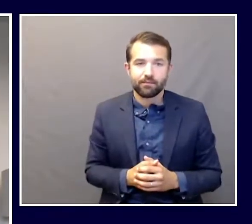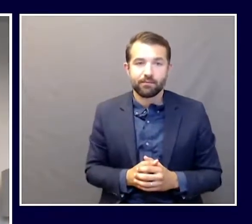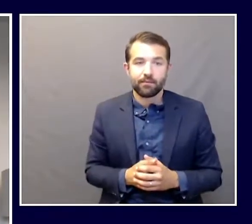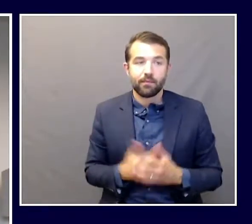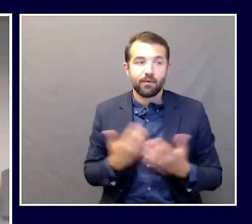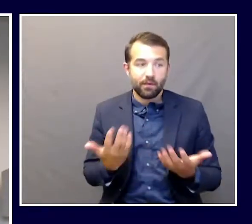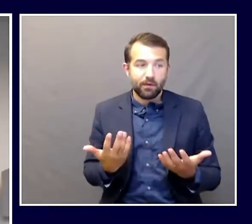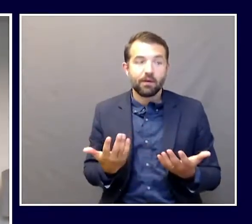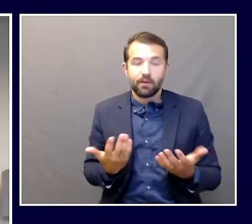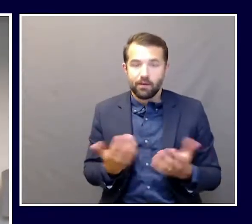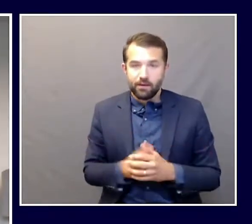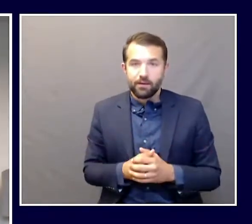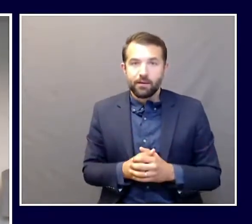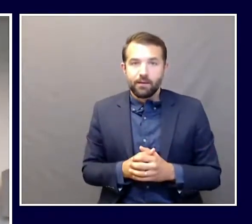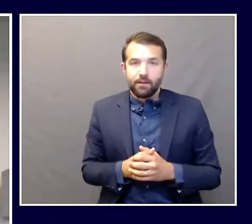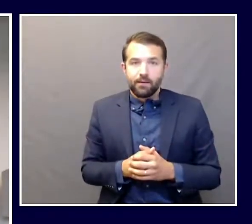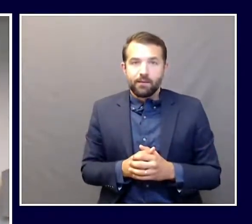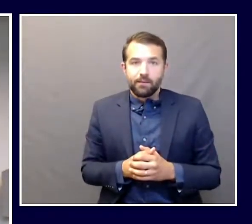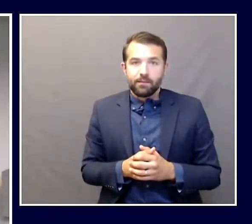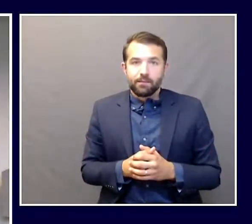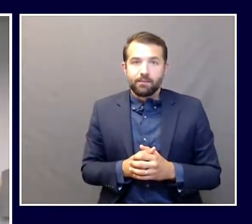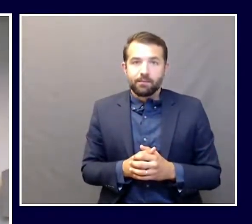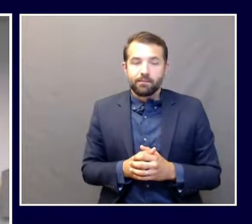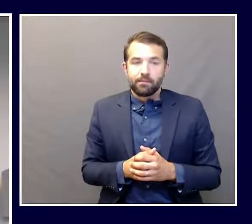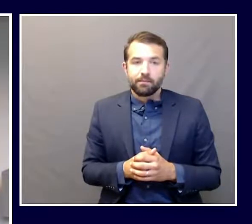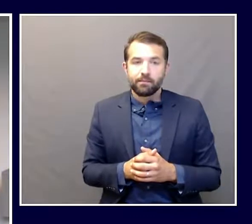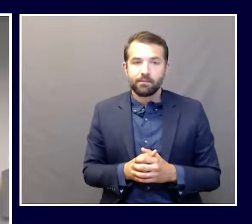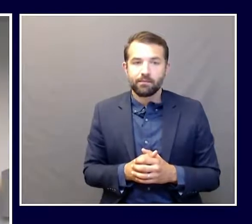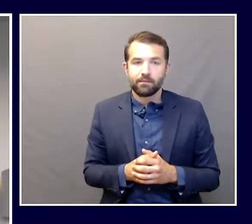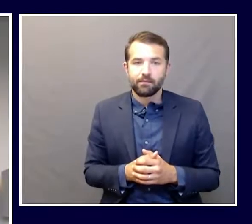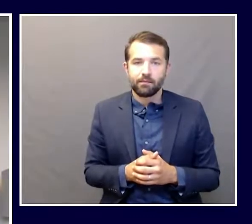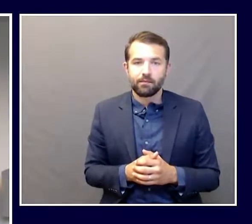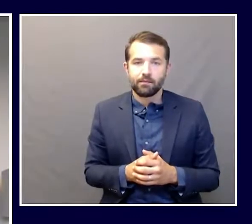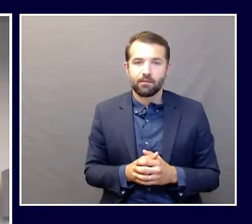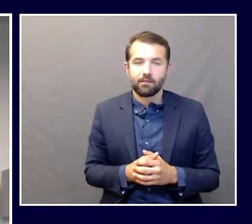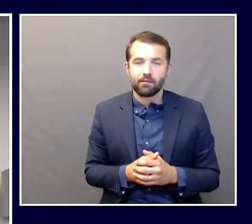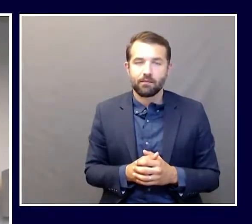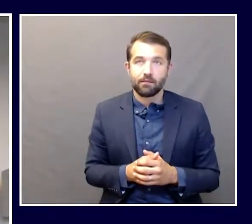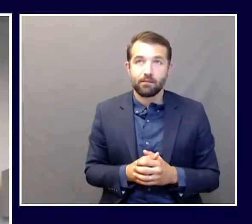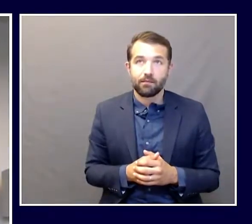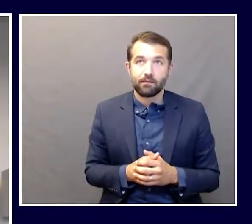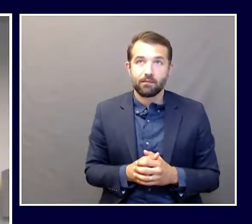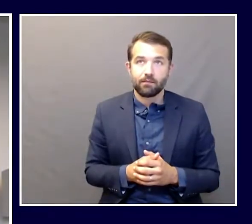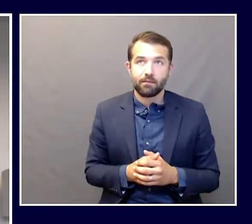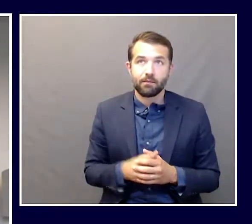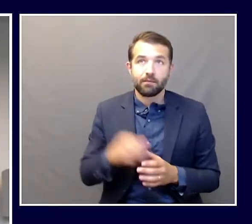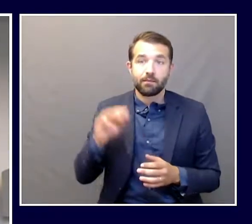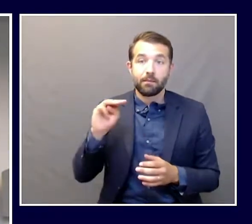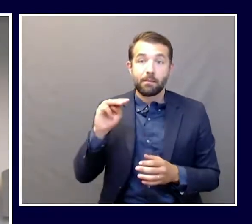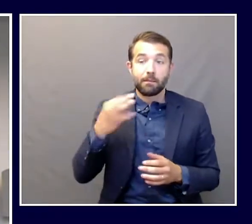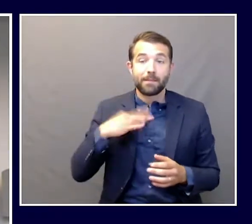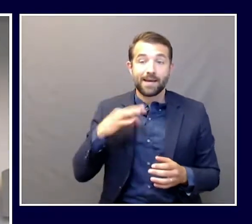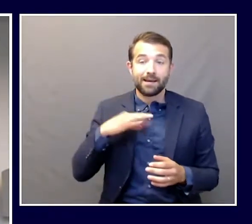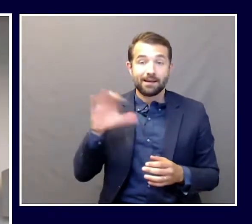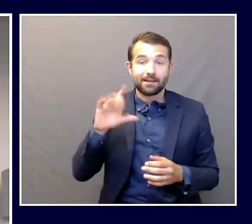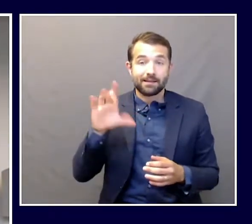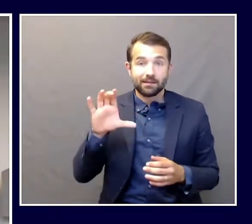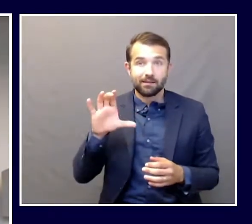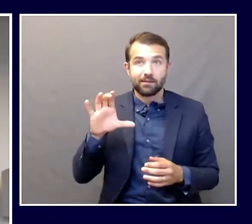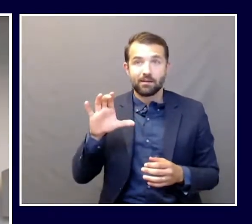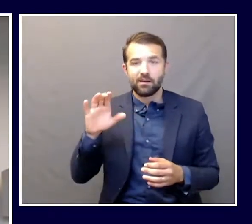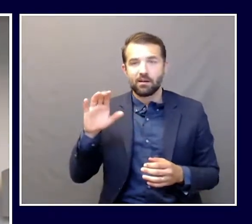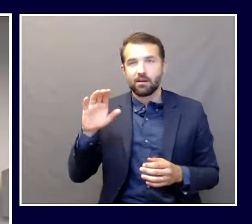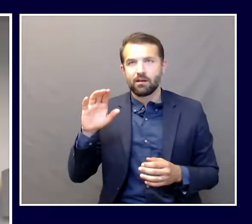Thank you, Dr. Shah. First up, I know the Maine CDC or DHHS used to put out numbers every week with how